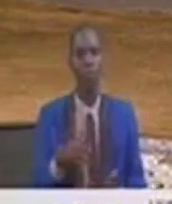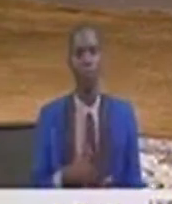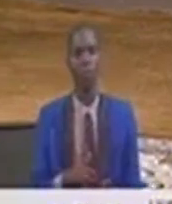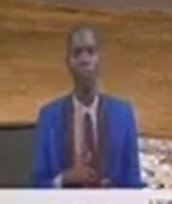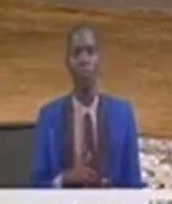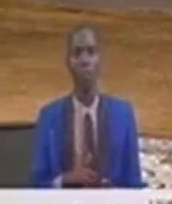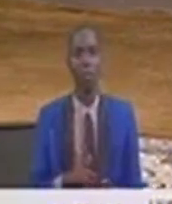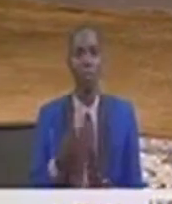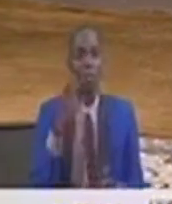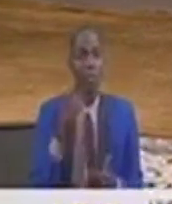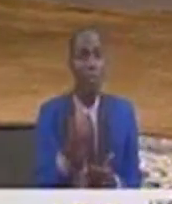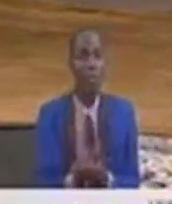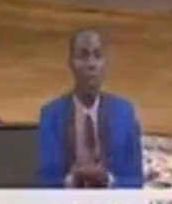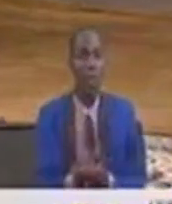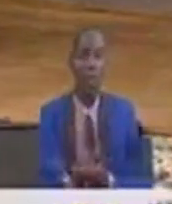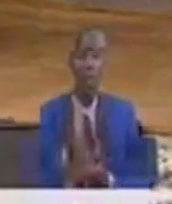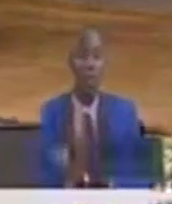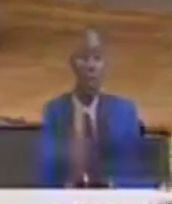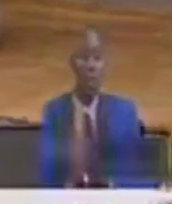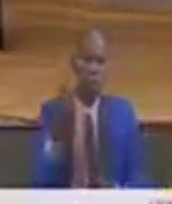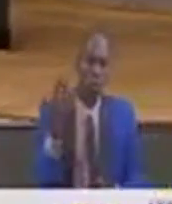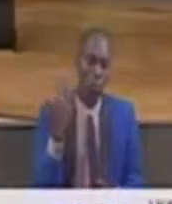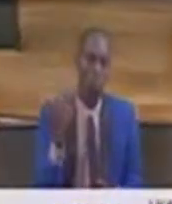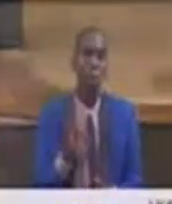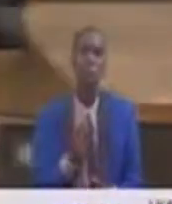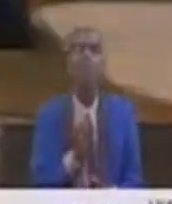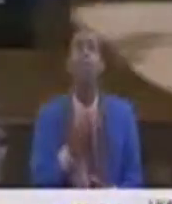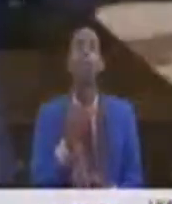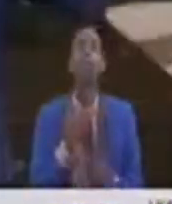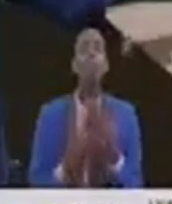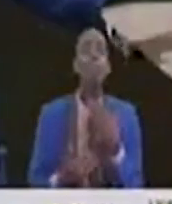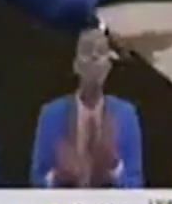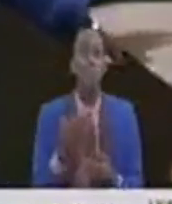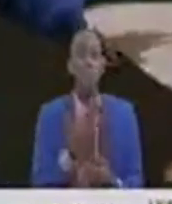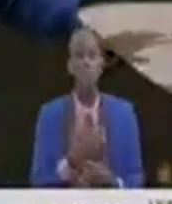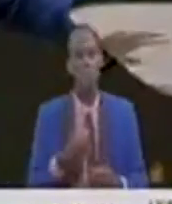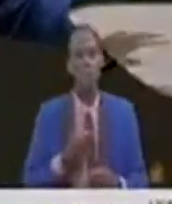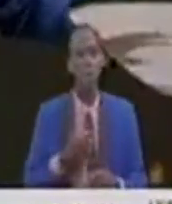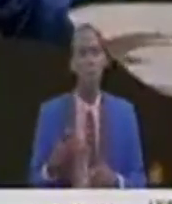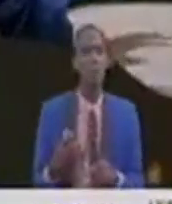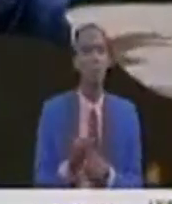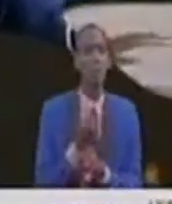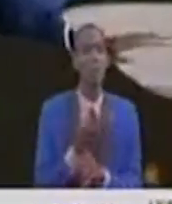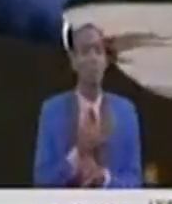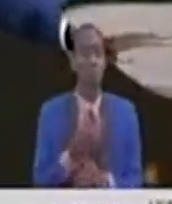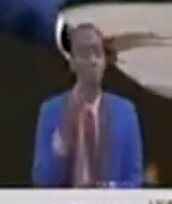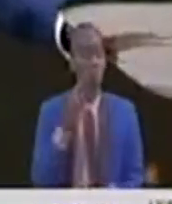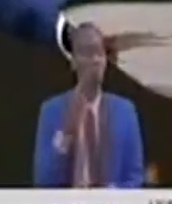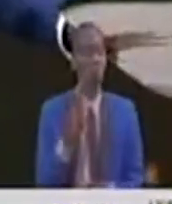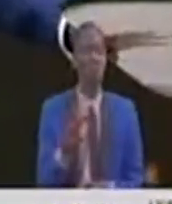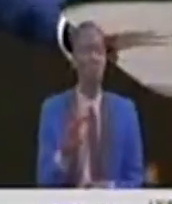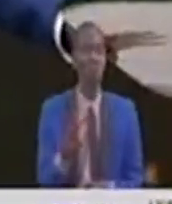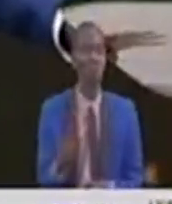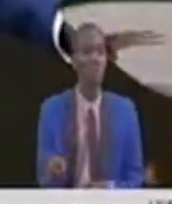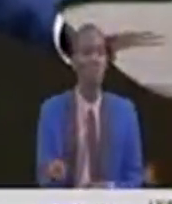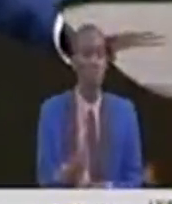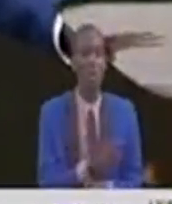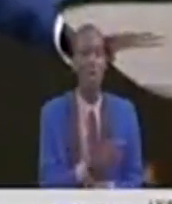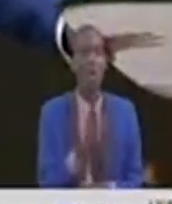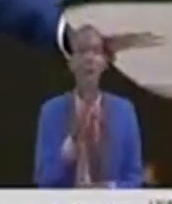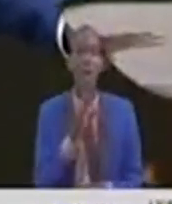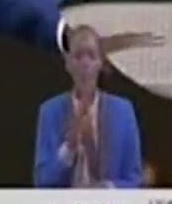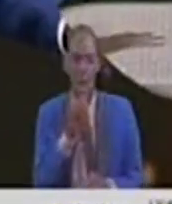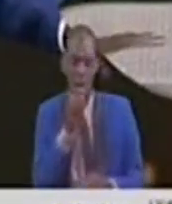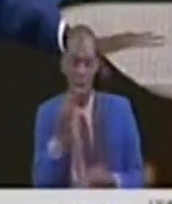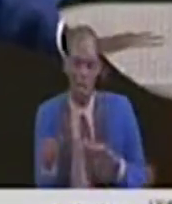I saw, I coveted, and I took. And it says, behold, they are